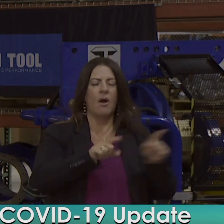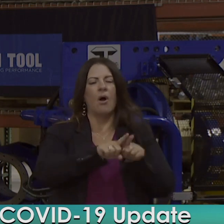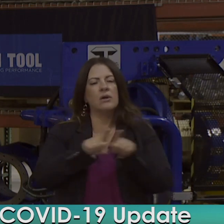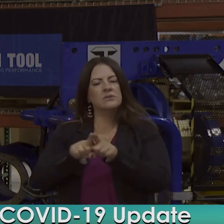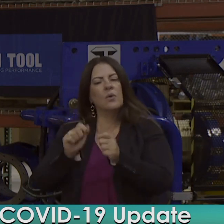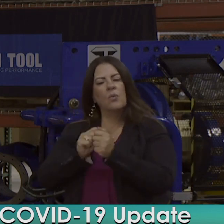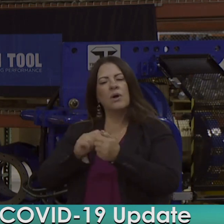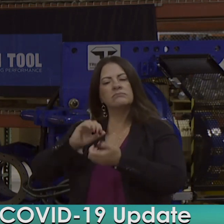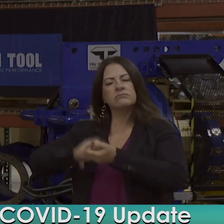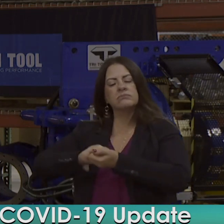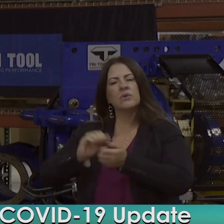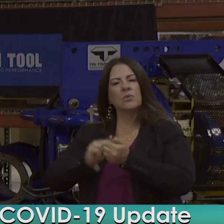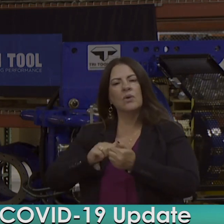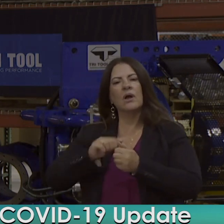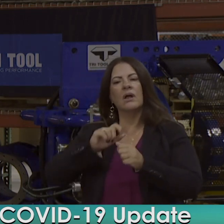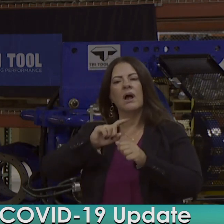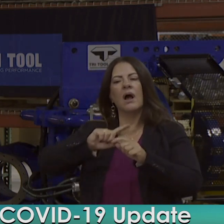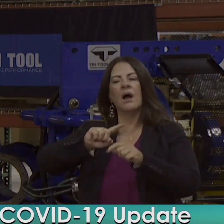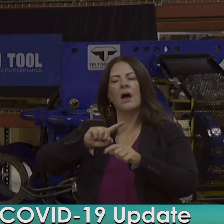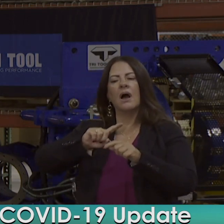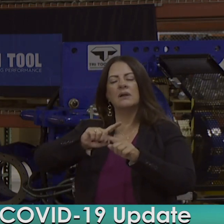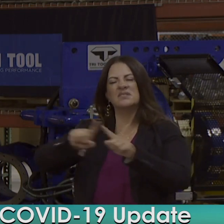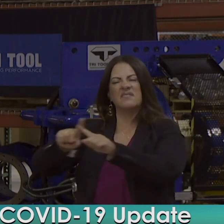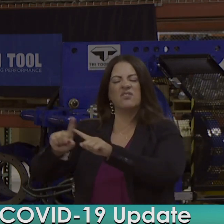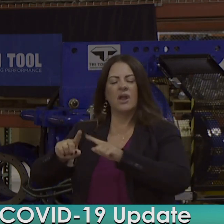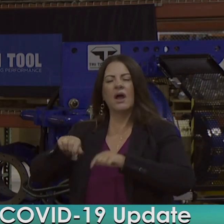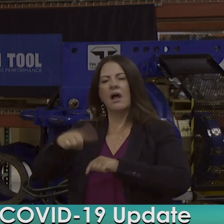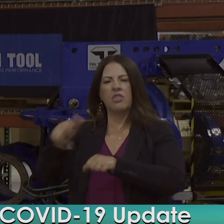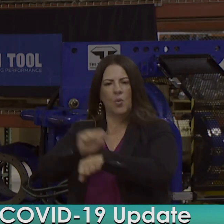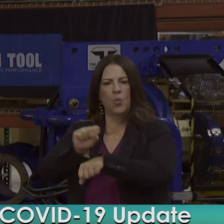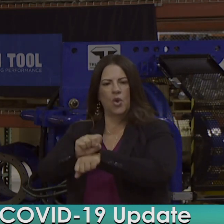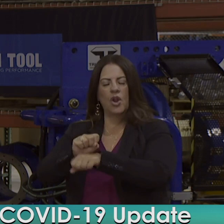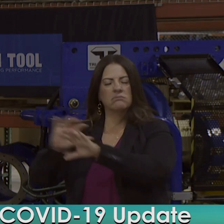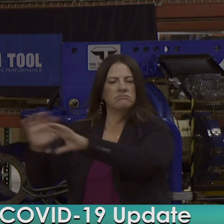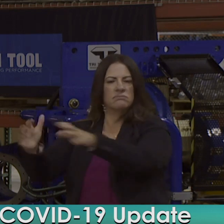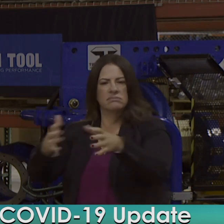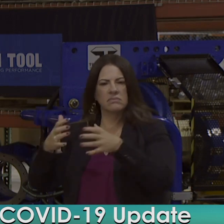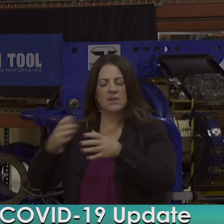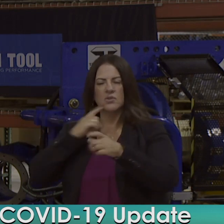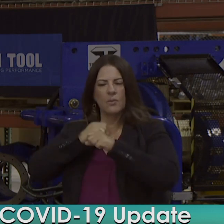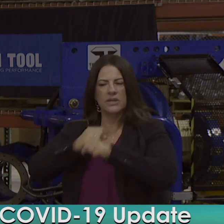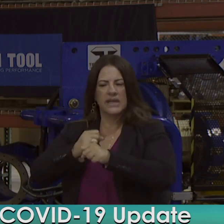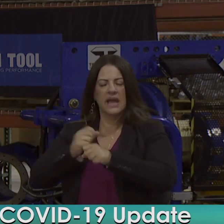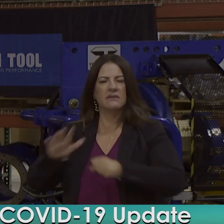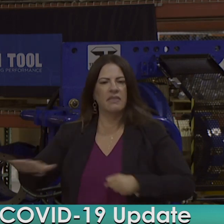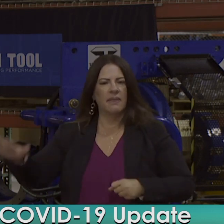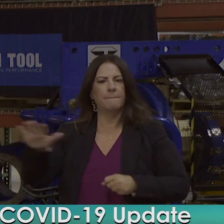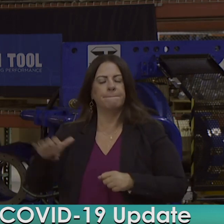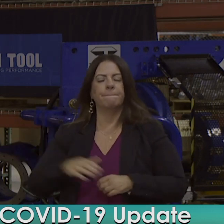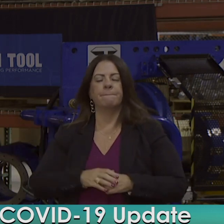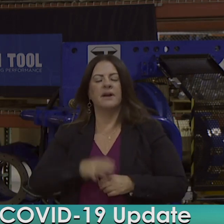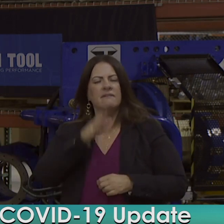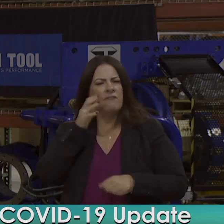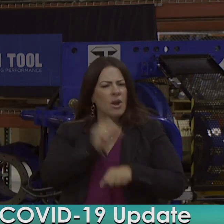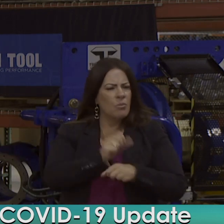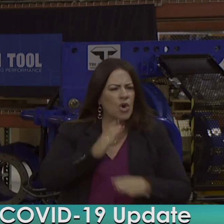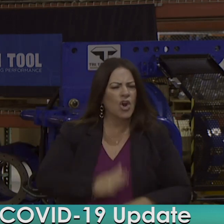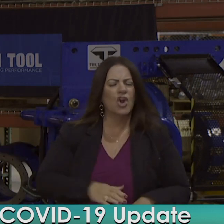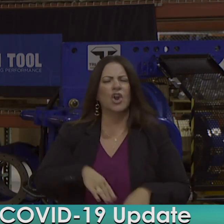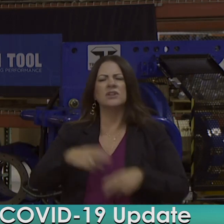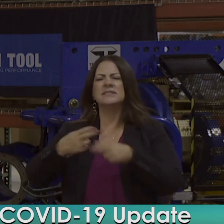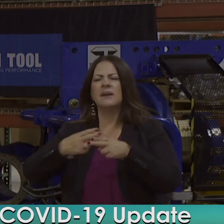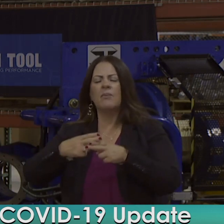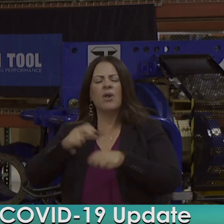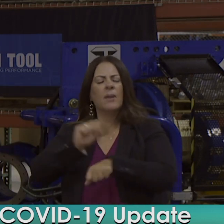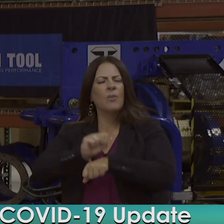directly. We've been targeting workplace protections to the farm workers and seasonal